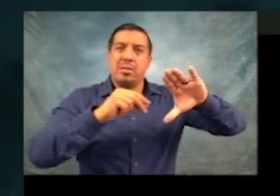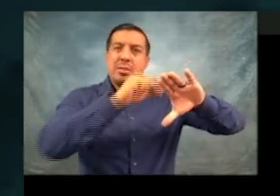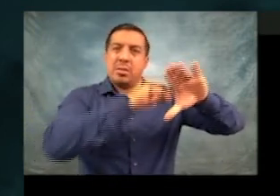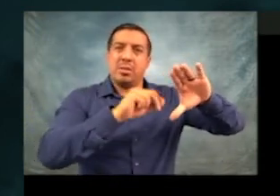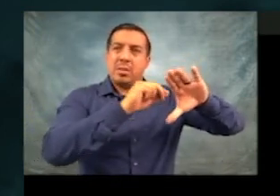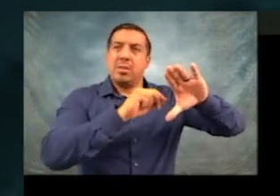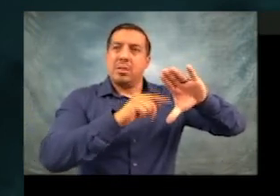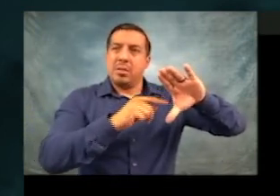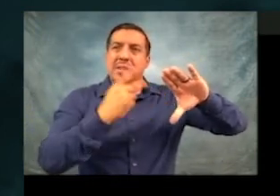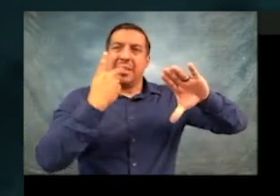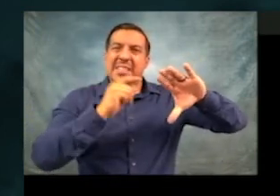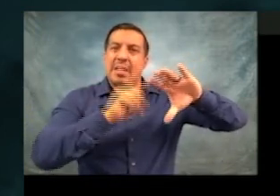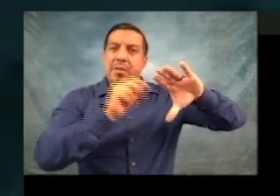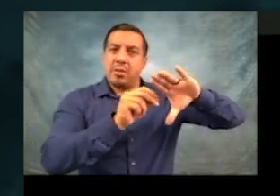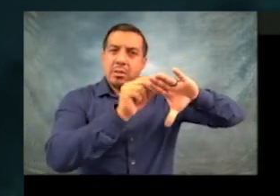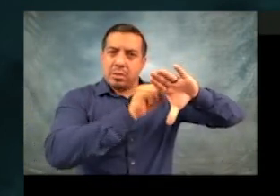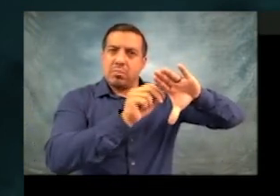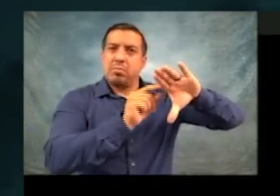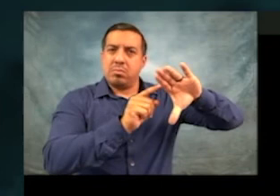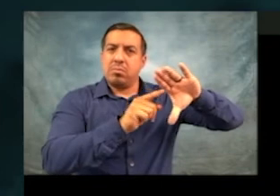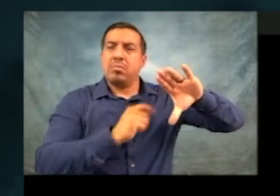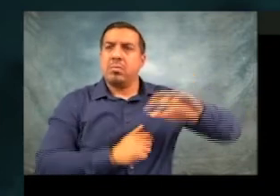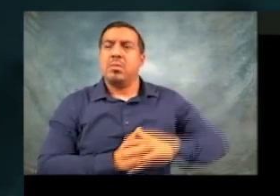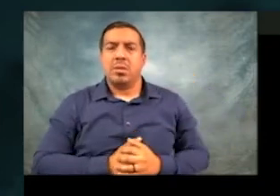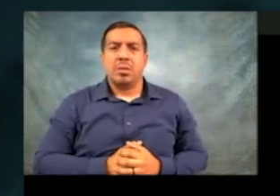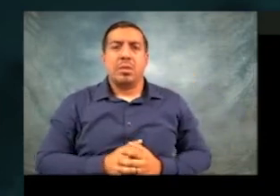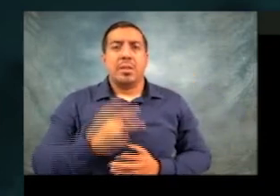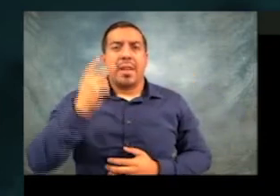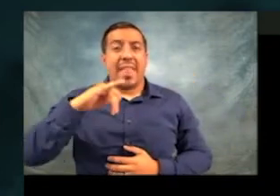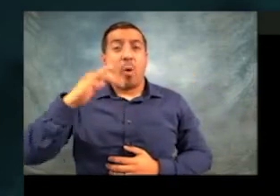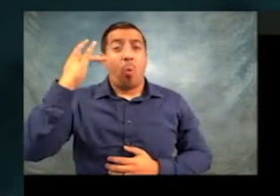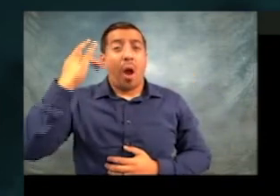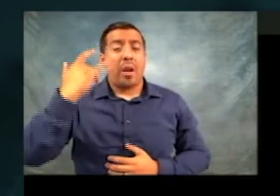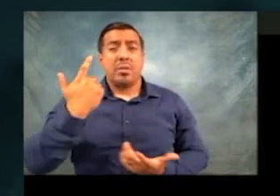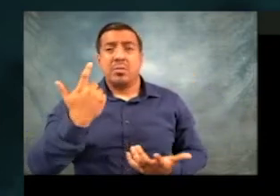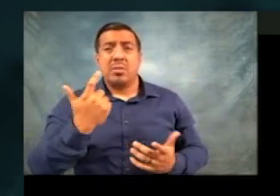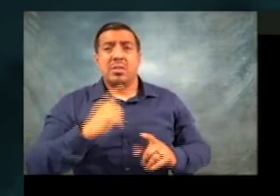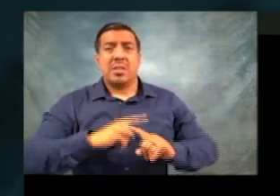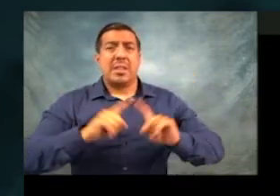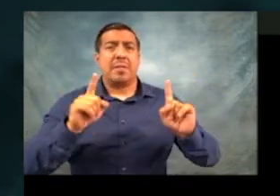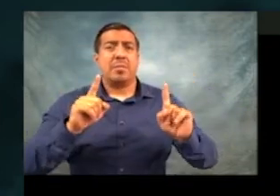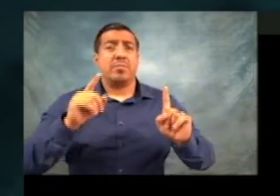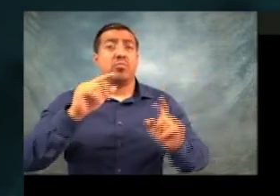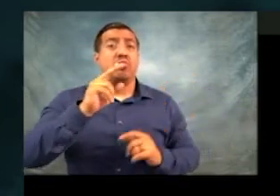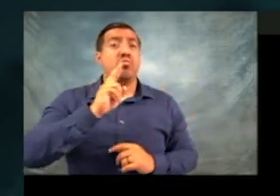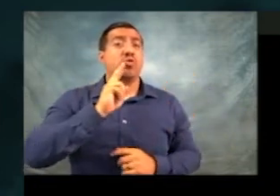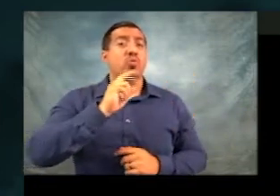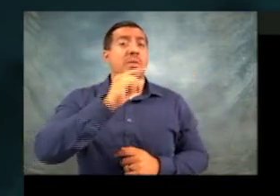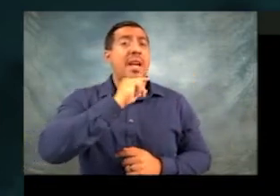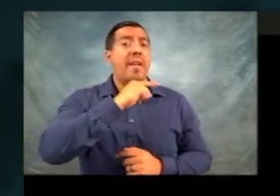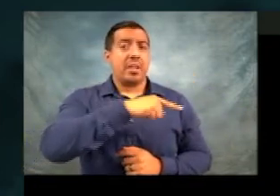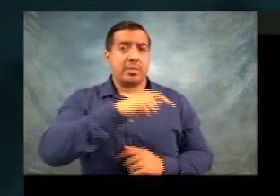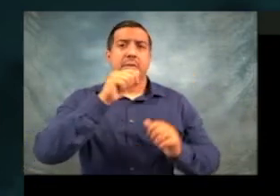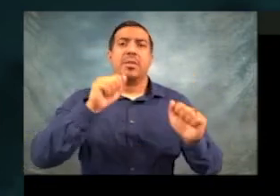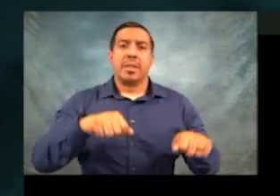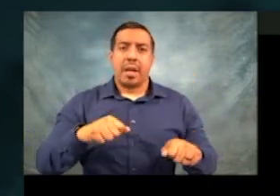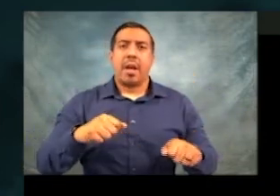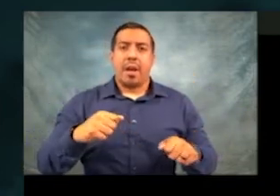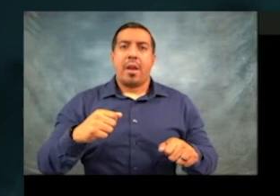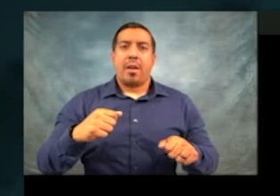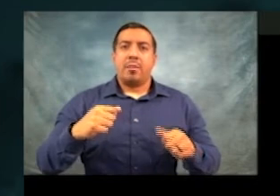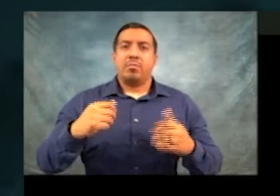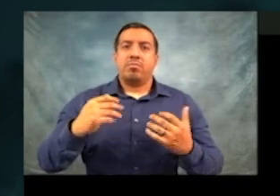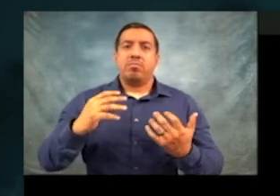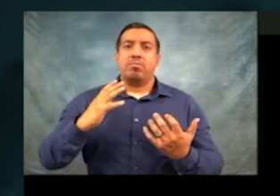there. And this is why, among other things, Houston Galveston was able to hold